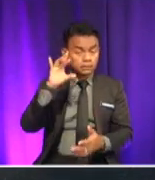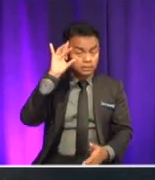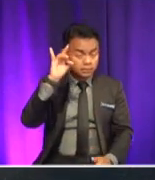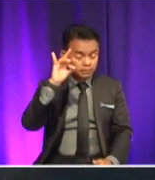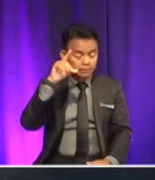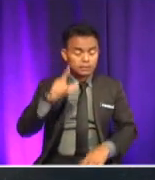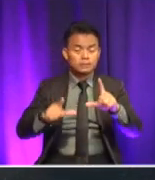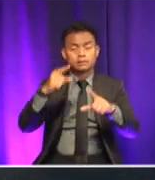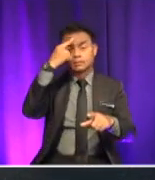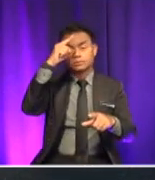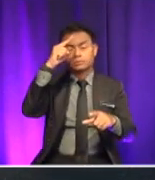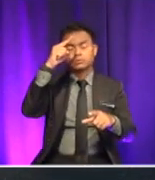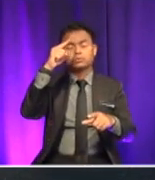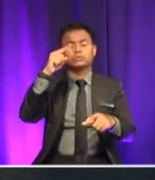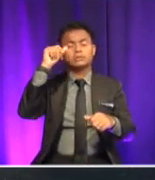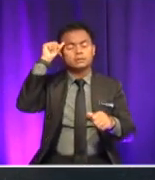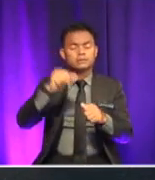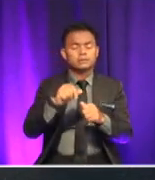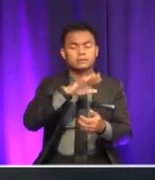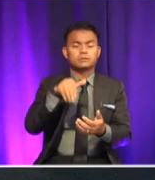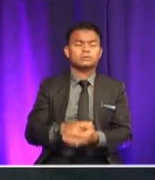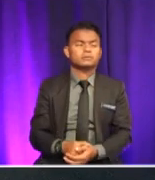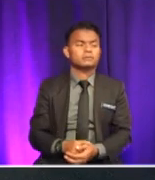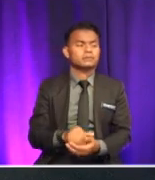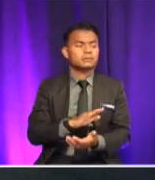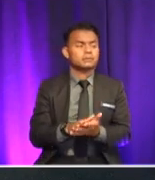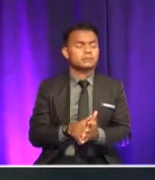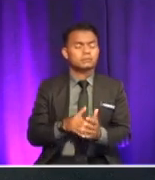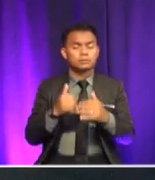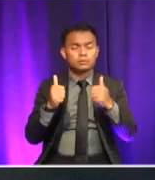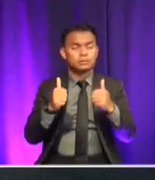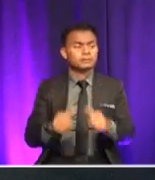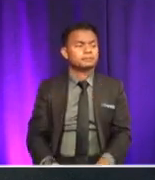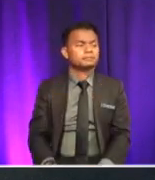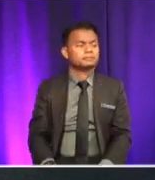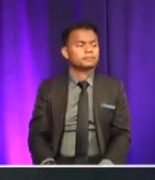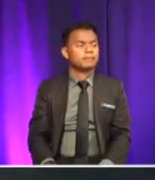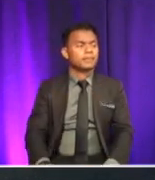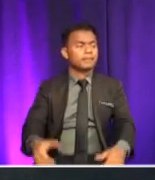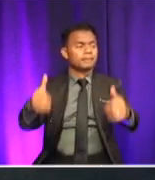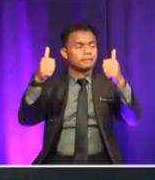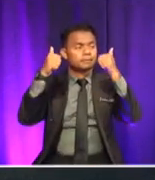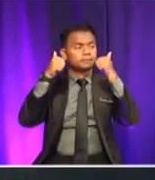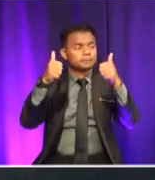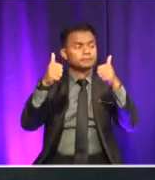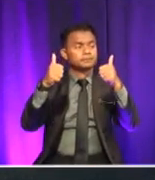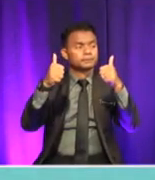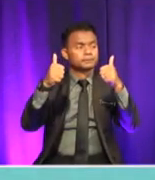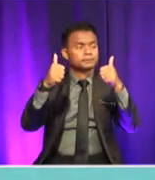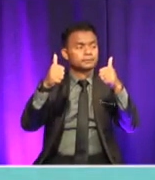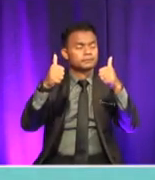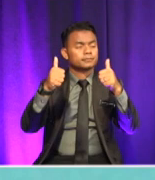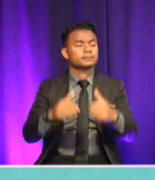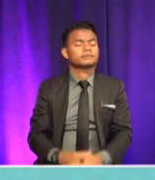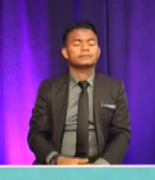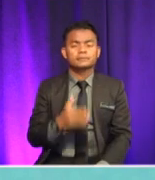your final checklist. Is everyone clear so far? If you're clear, give me a double thumbs up on Google Meets as well as those watching at home.